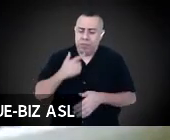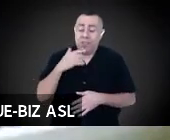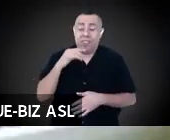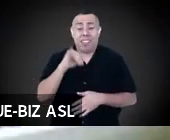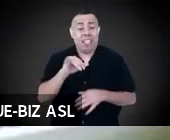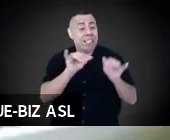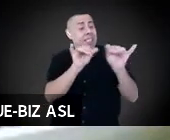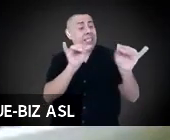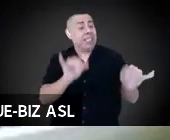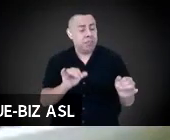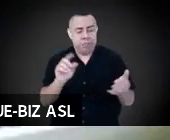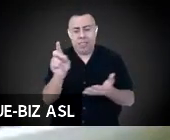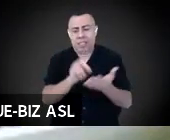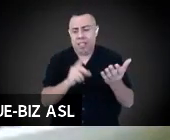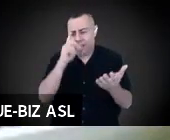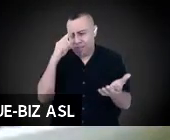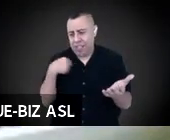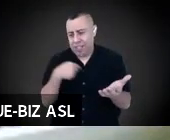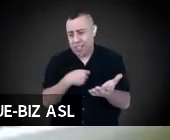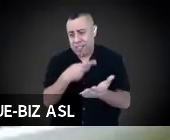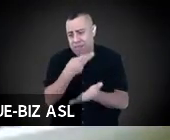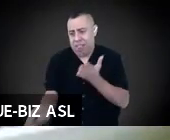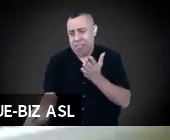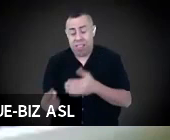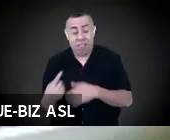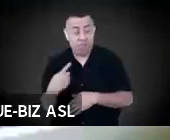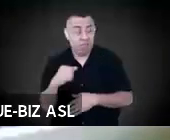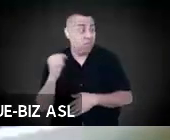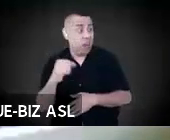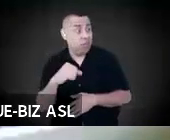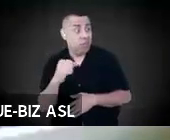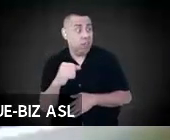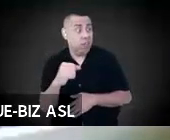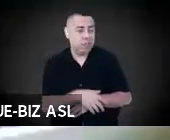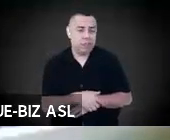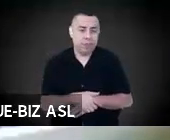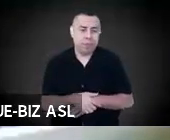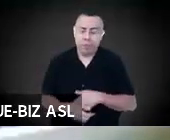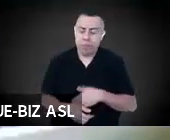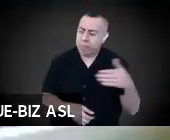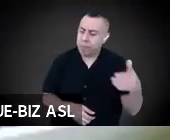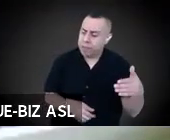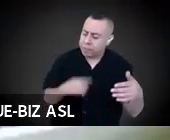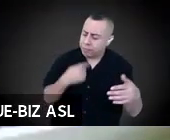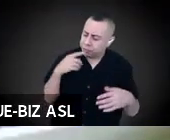And also this idea of